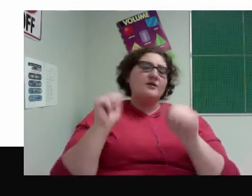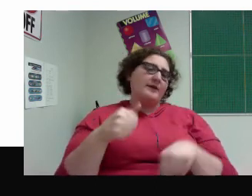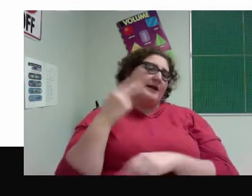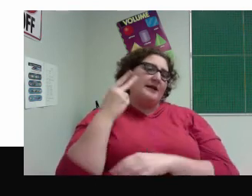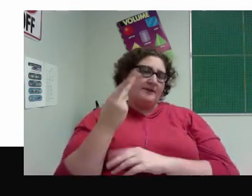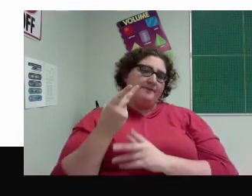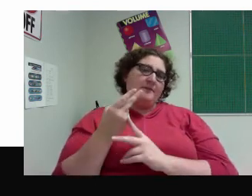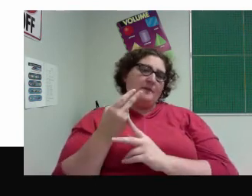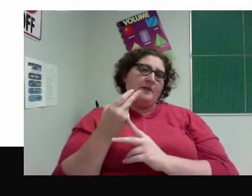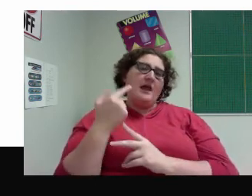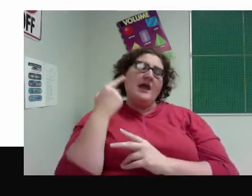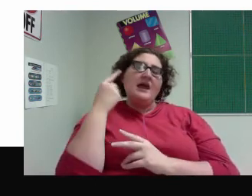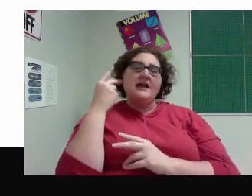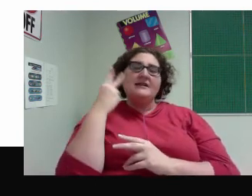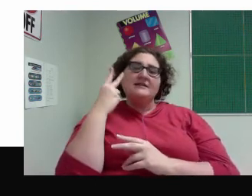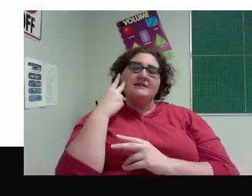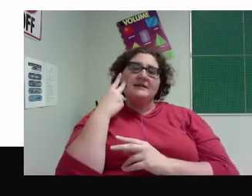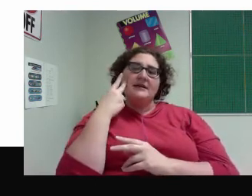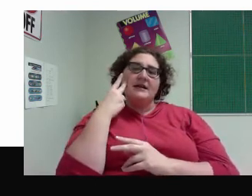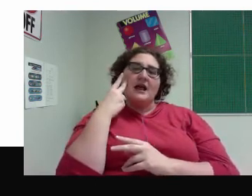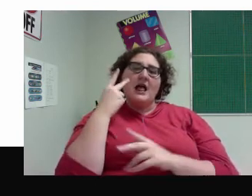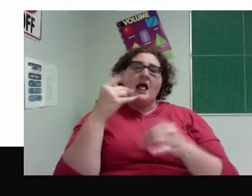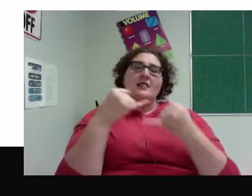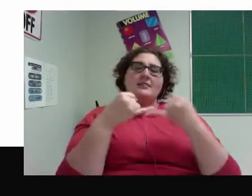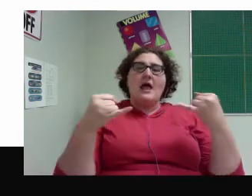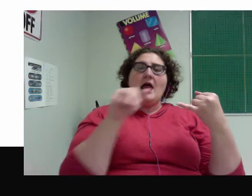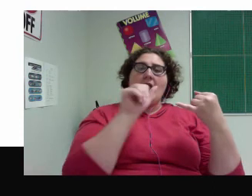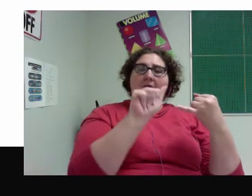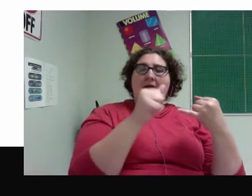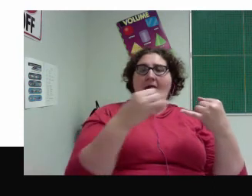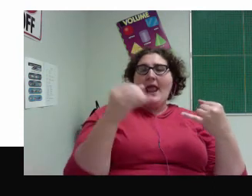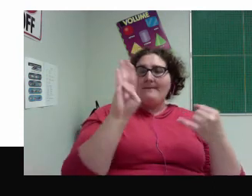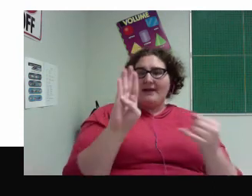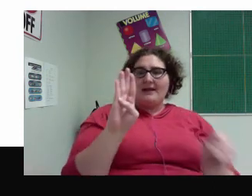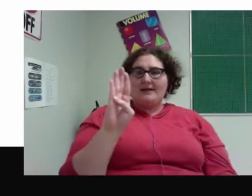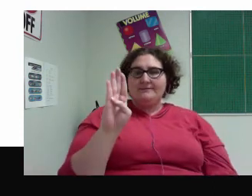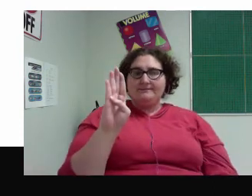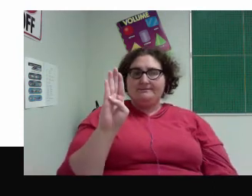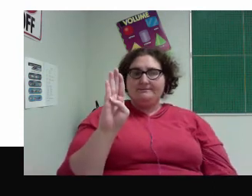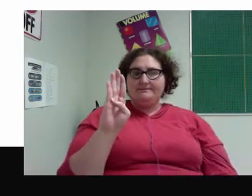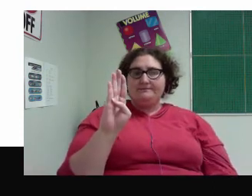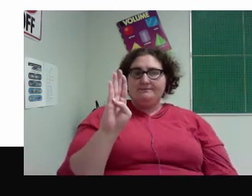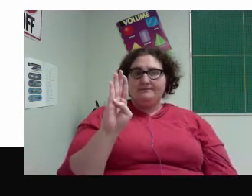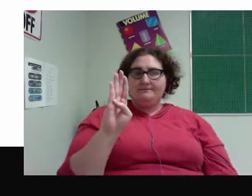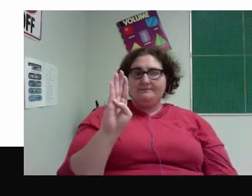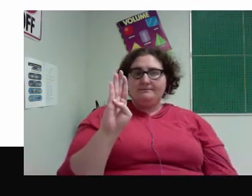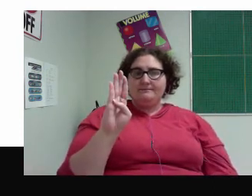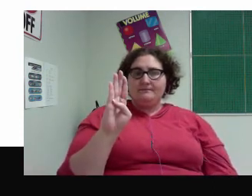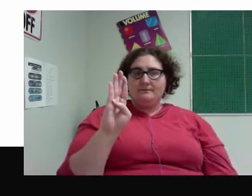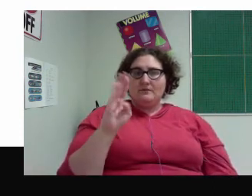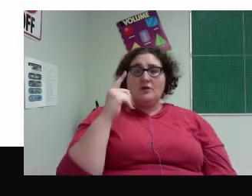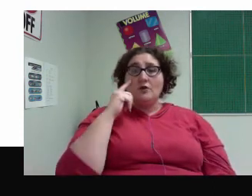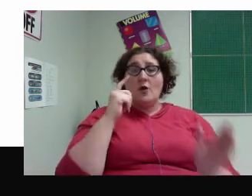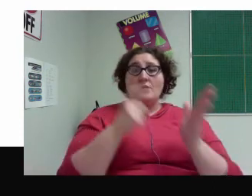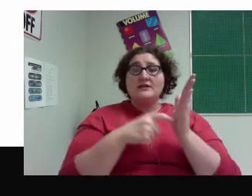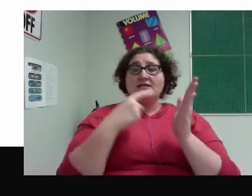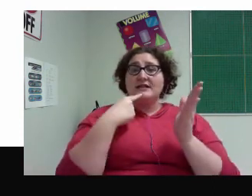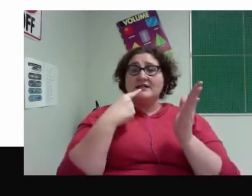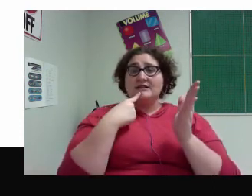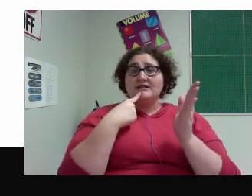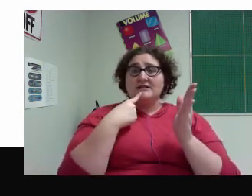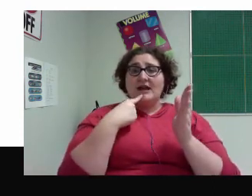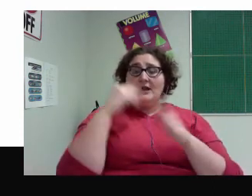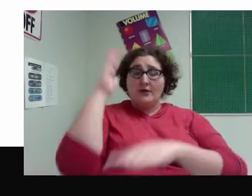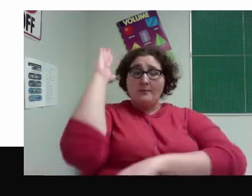line A and line B right here. Notice they're telling me that they're perpendicular. Those also represent